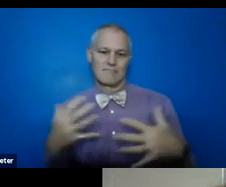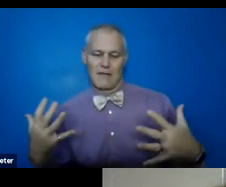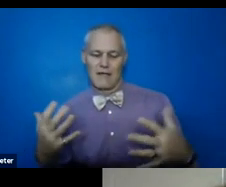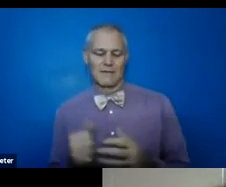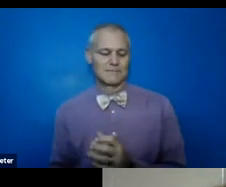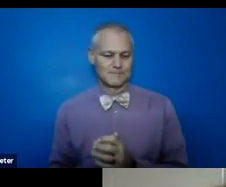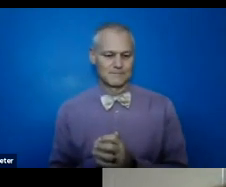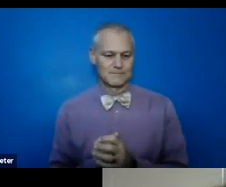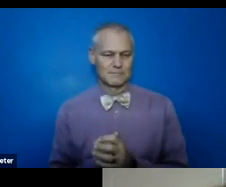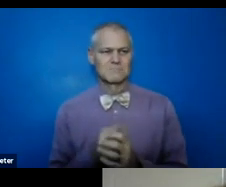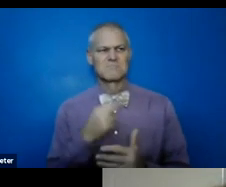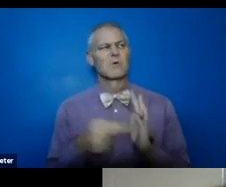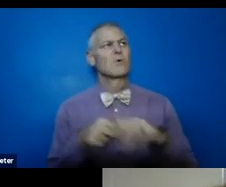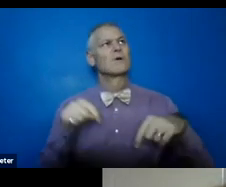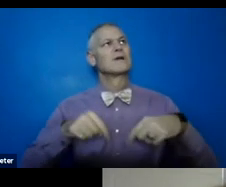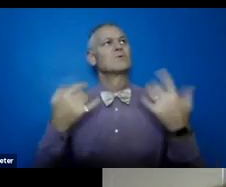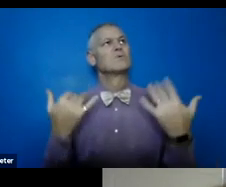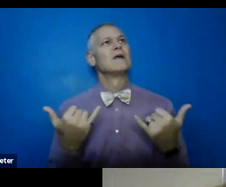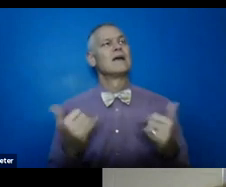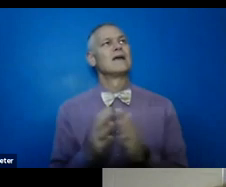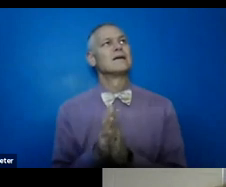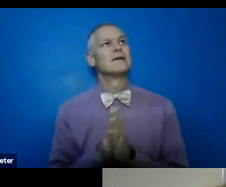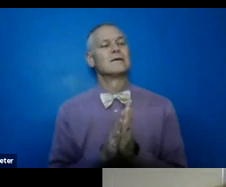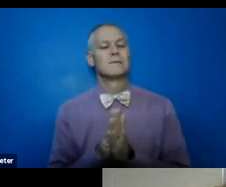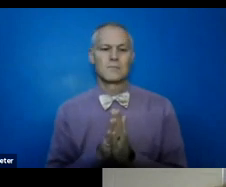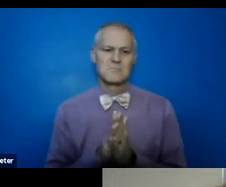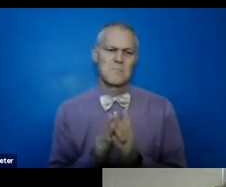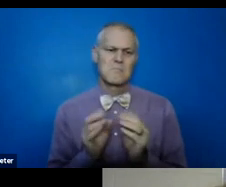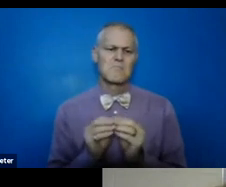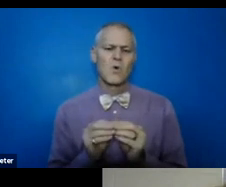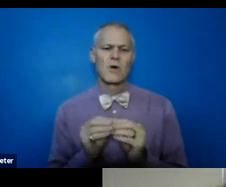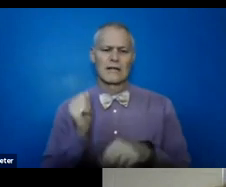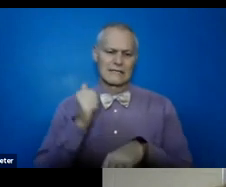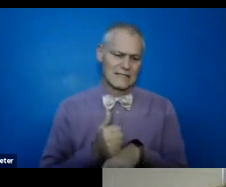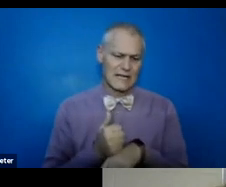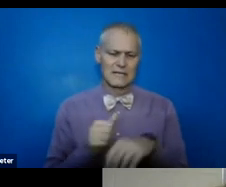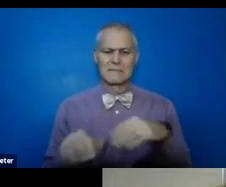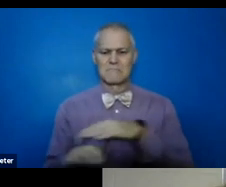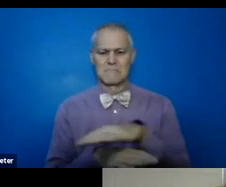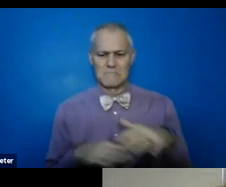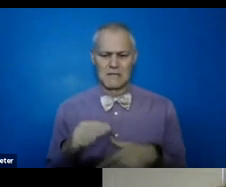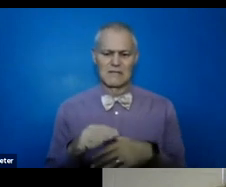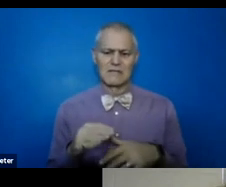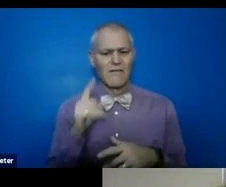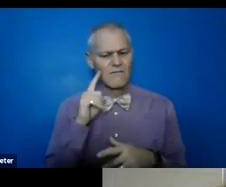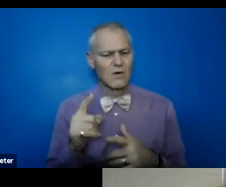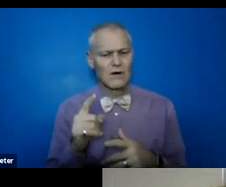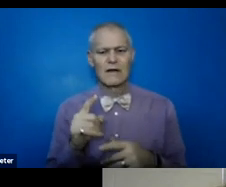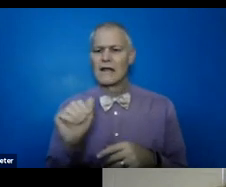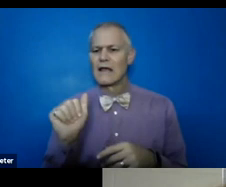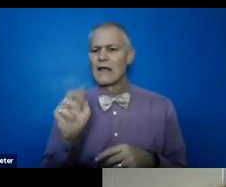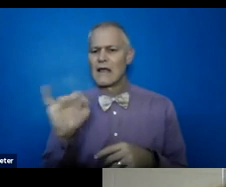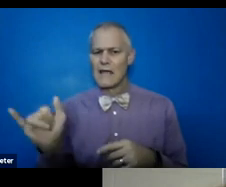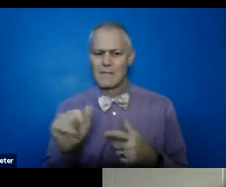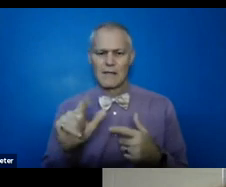that I could really provide here today is more in setting a groundwork for also what Amy and what Lester will be able to